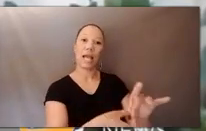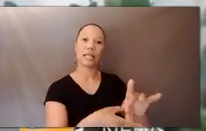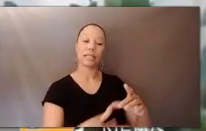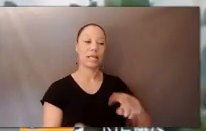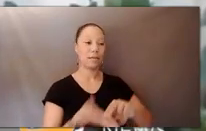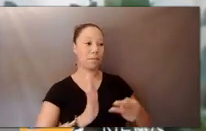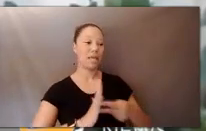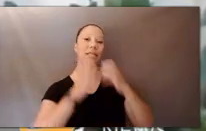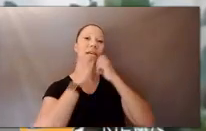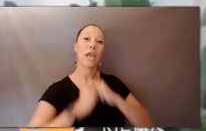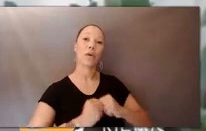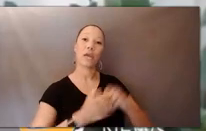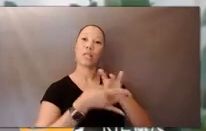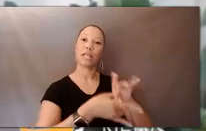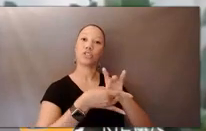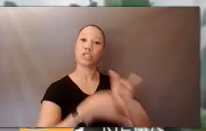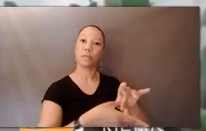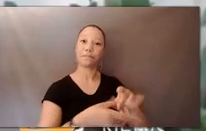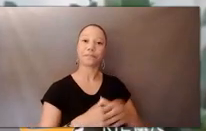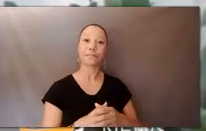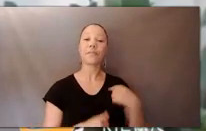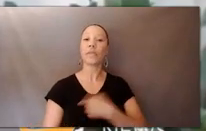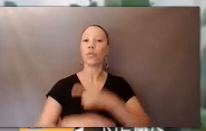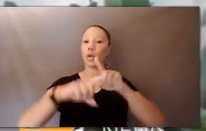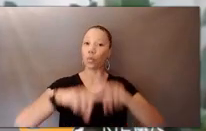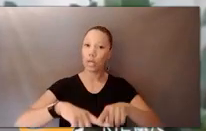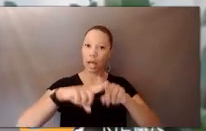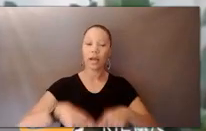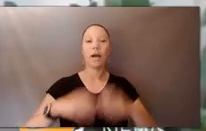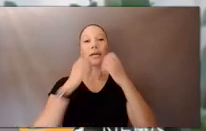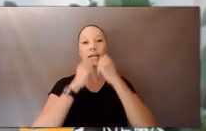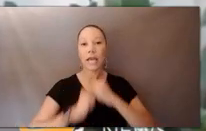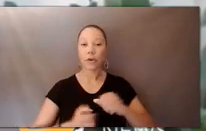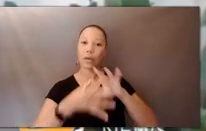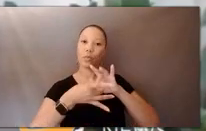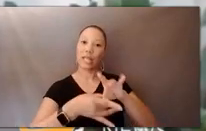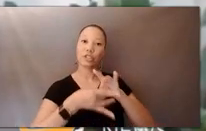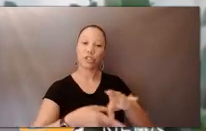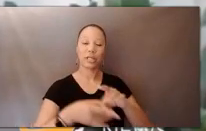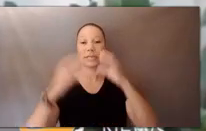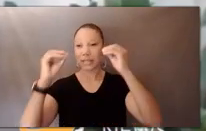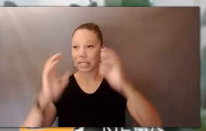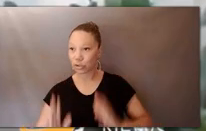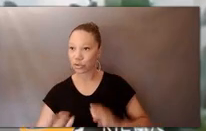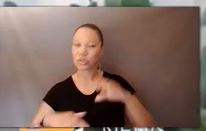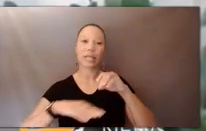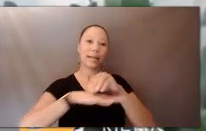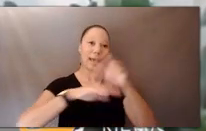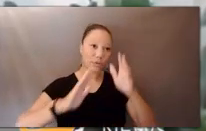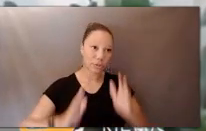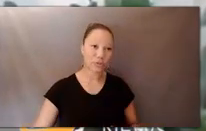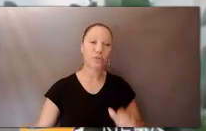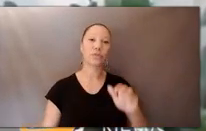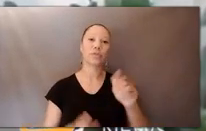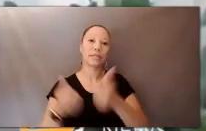caring relationship. And we're relying upon the caring relationships that teachers or counselors or